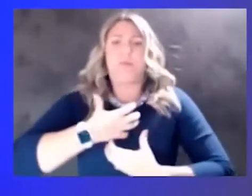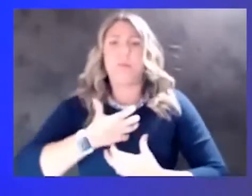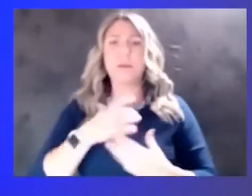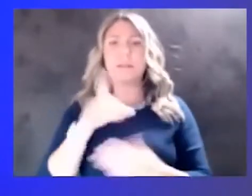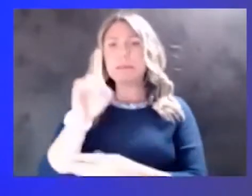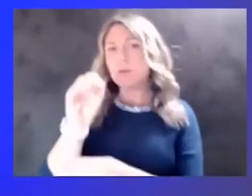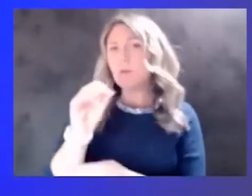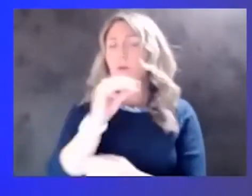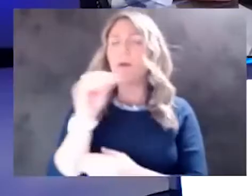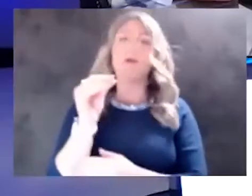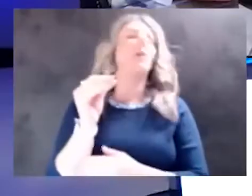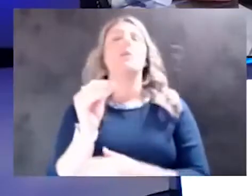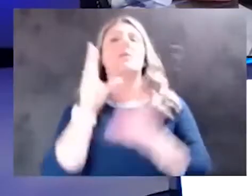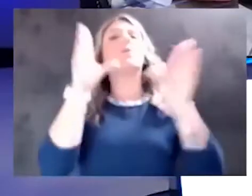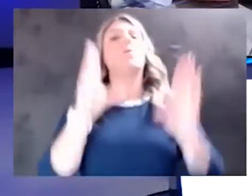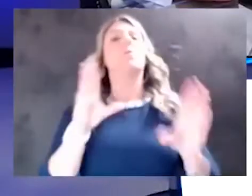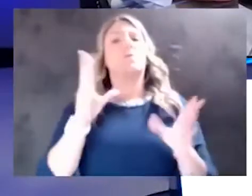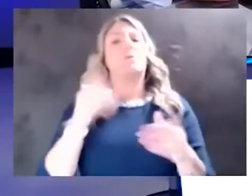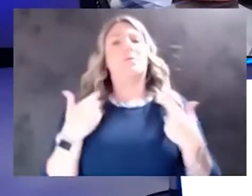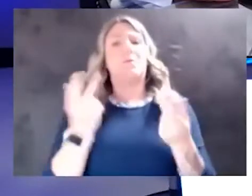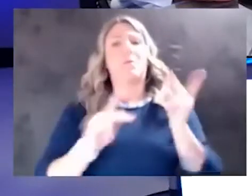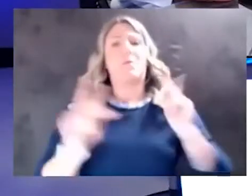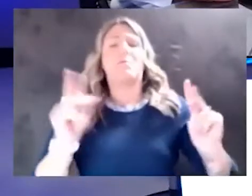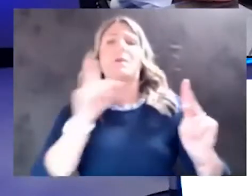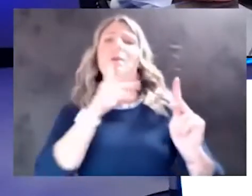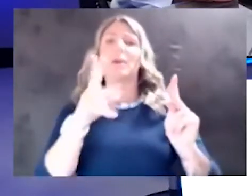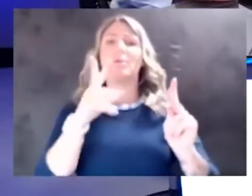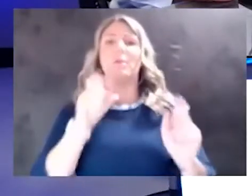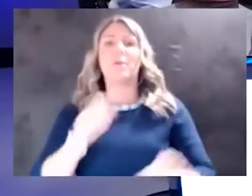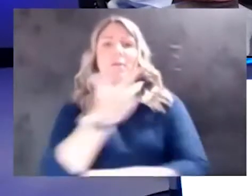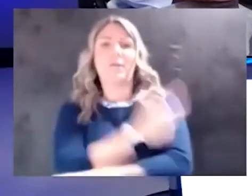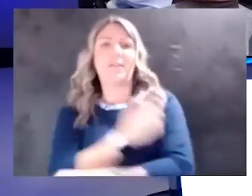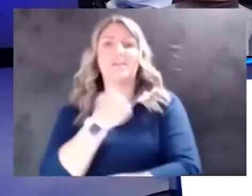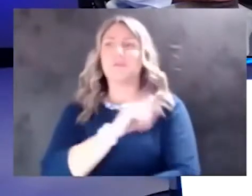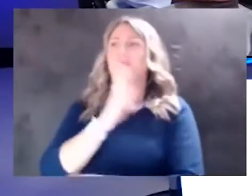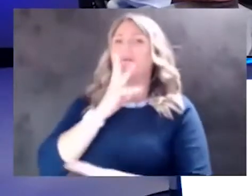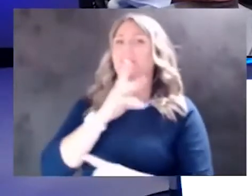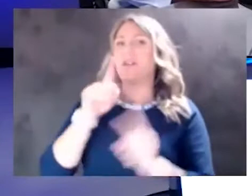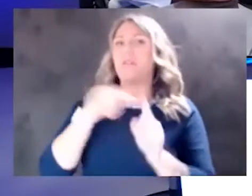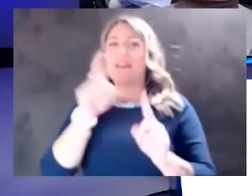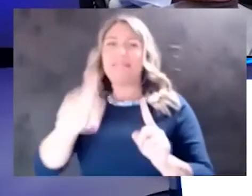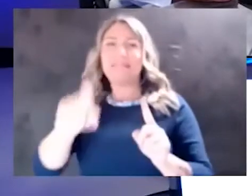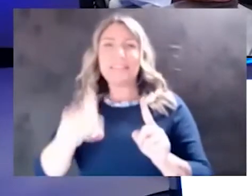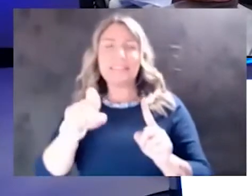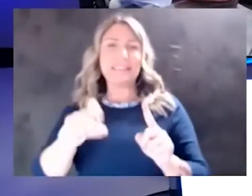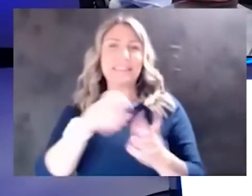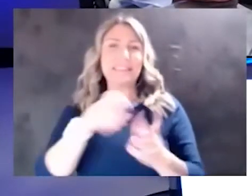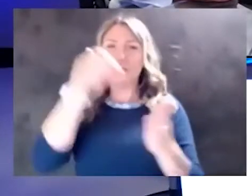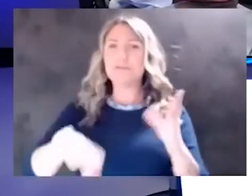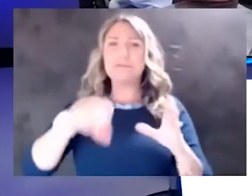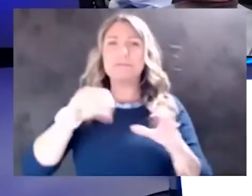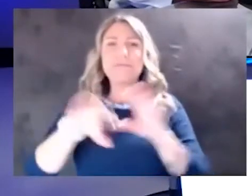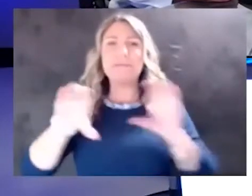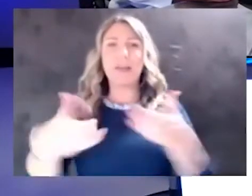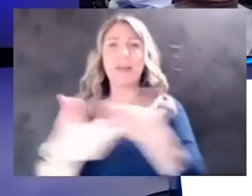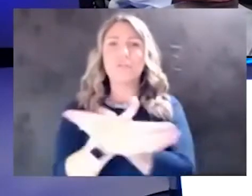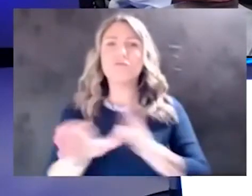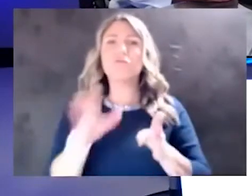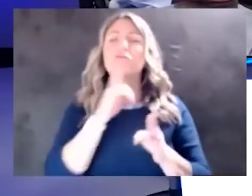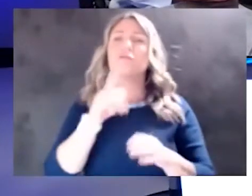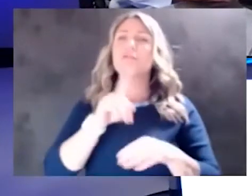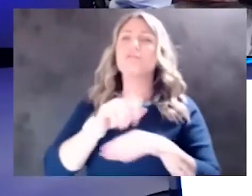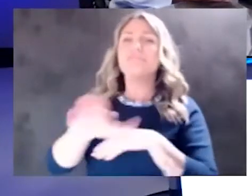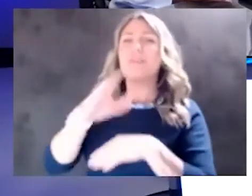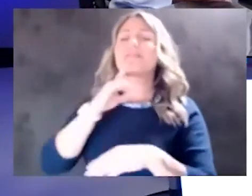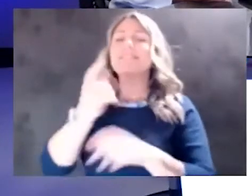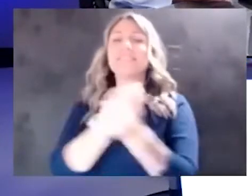getting vaccinated. It is outstanding. We've talked many times on this program about the need for students to be in the classroom, to feel safe, to enjoy social interaction, and